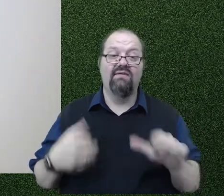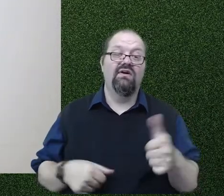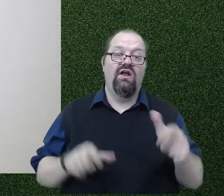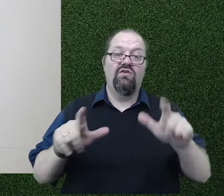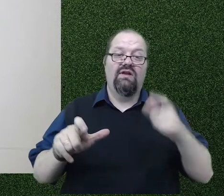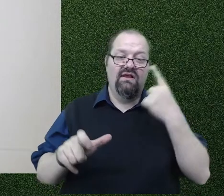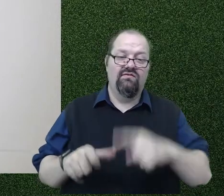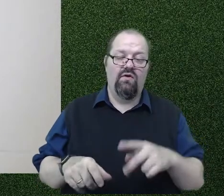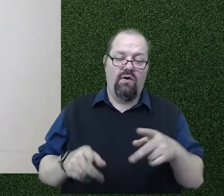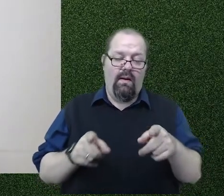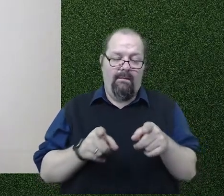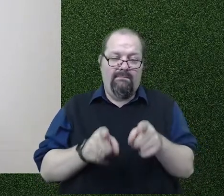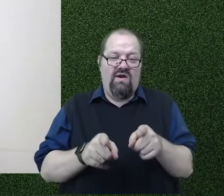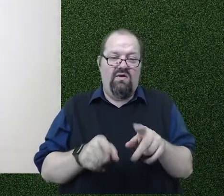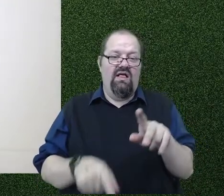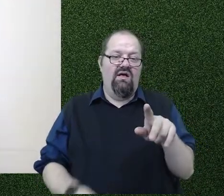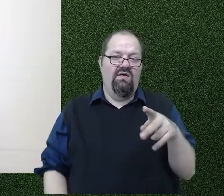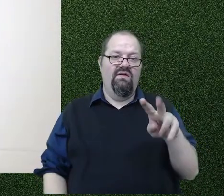vectors.